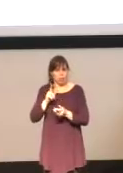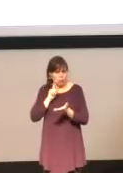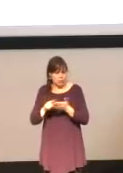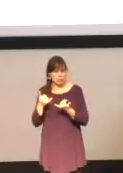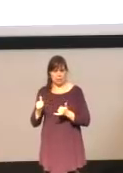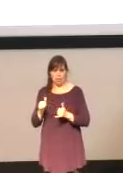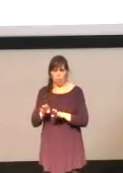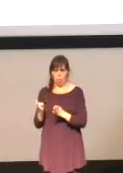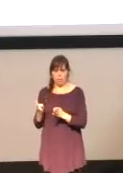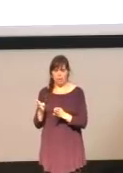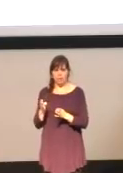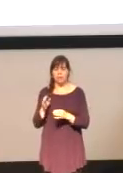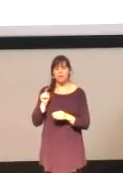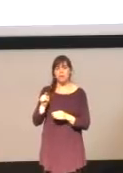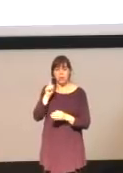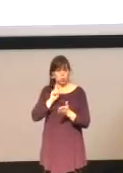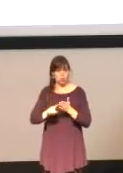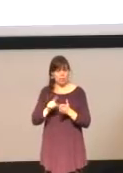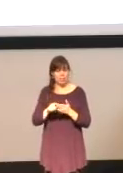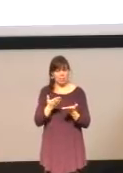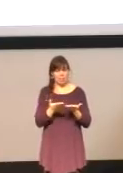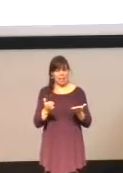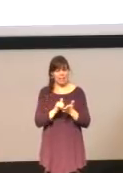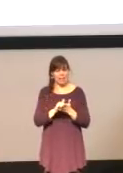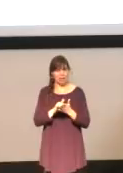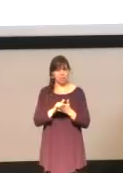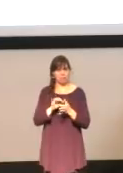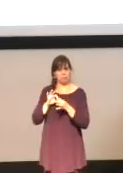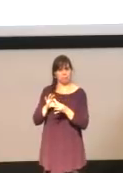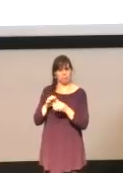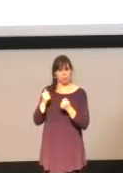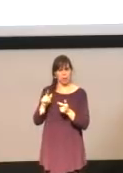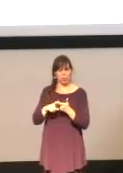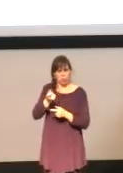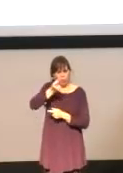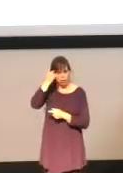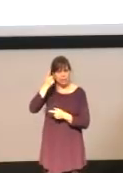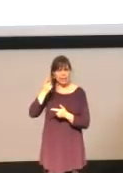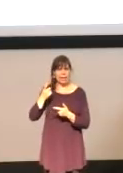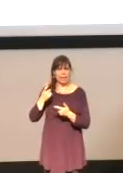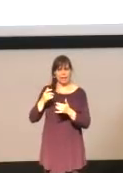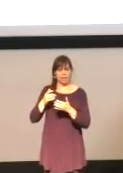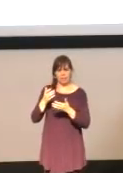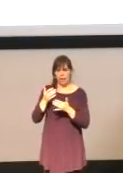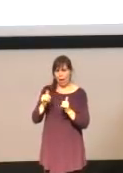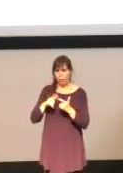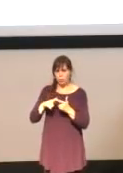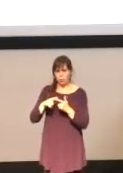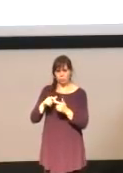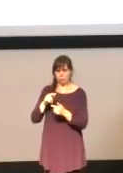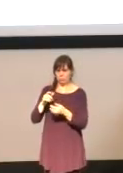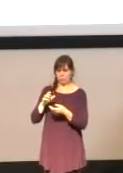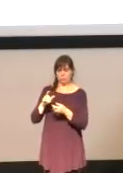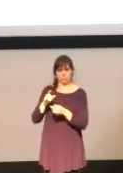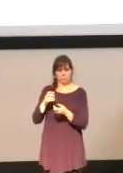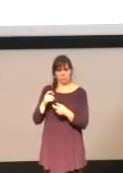ongoing. And also those research activities that were addressed at understanding the mechanisms and translational and potential clinical